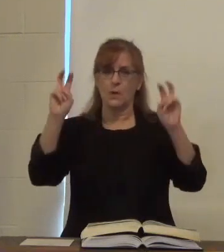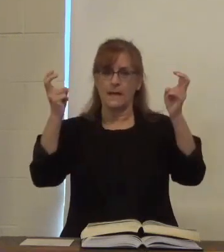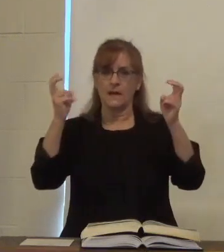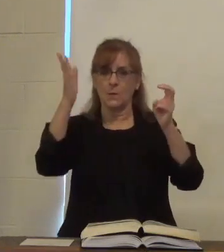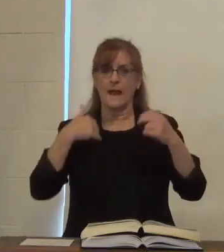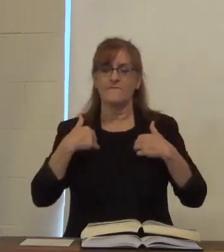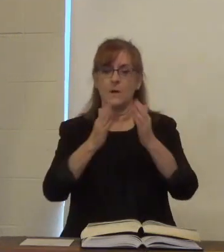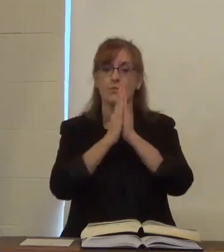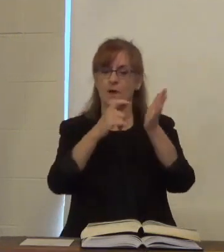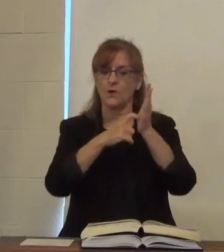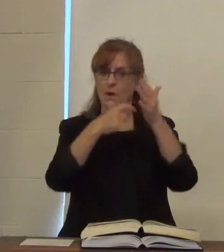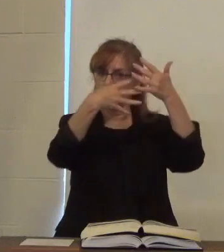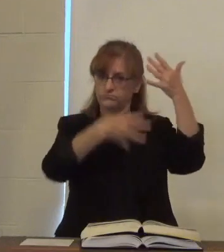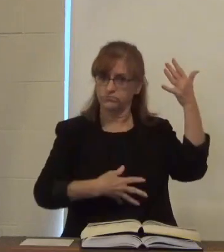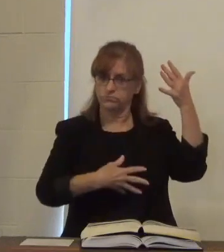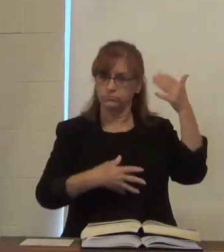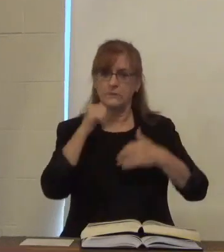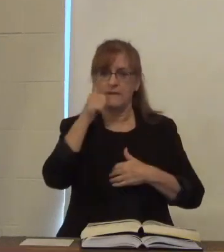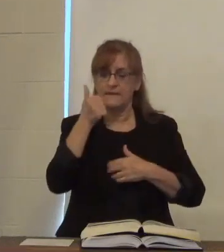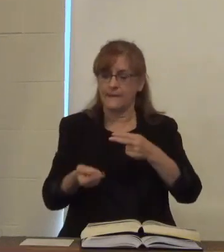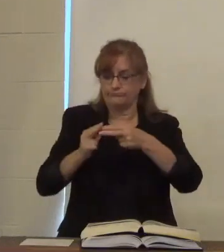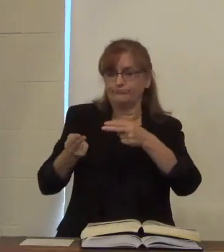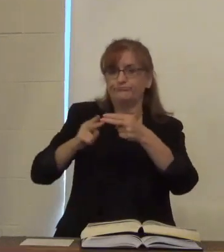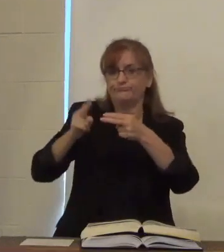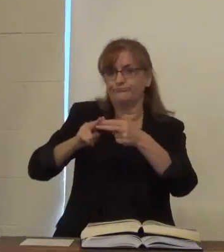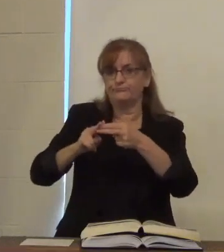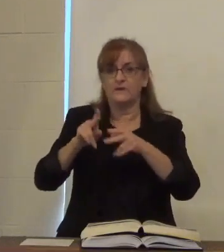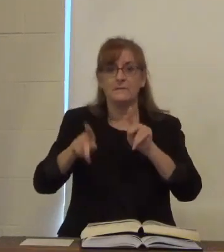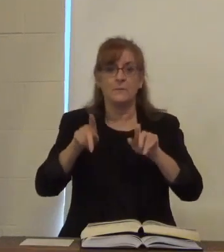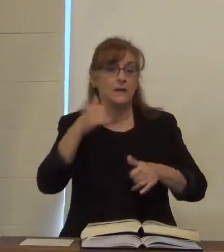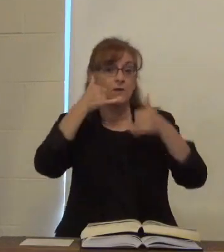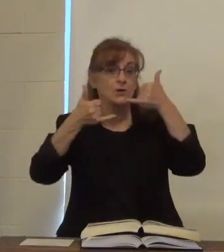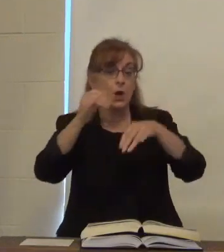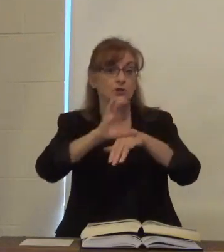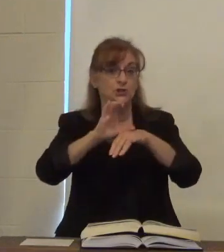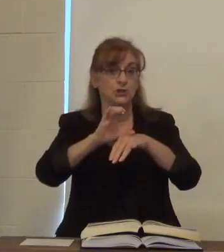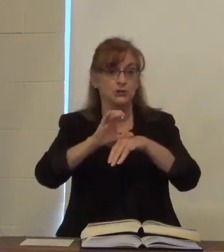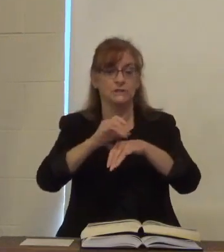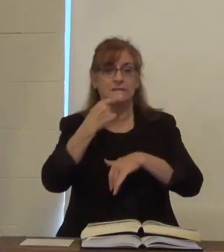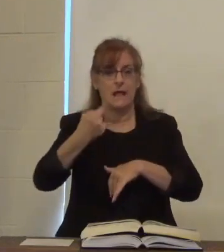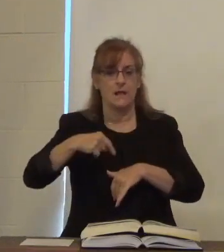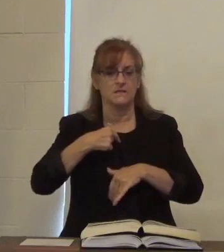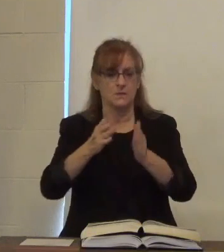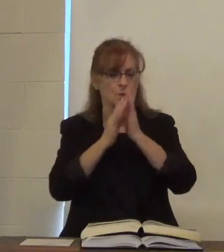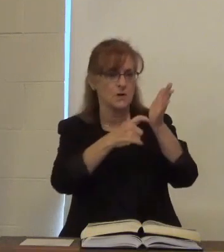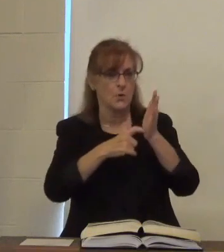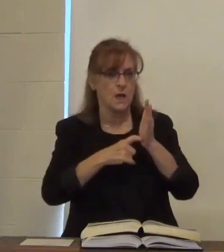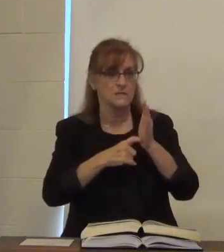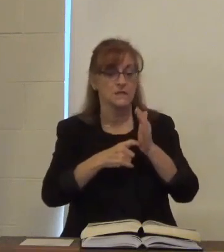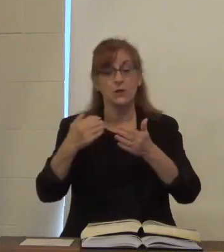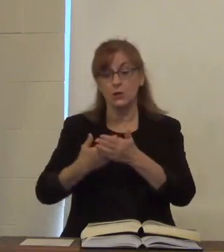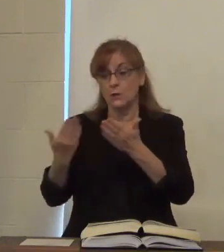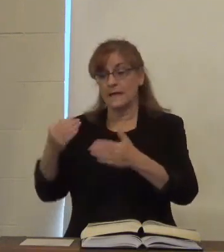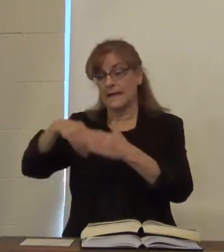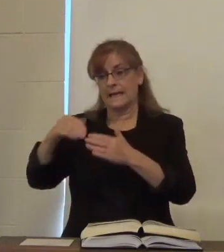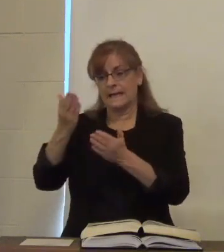page. Those requests are updated continuously as people call in. There's also a new item in the members section that will